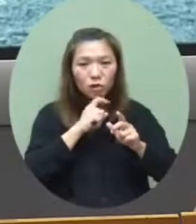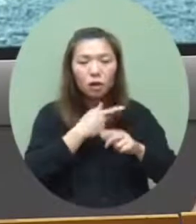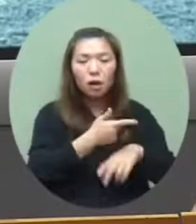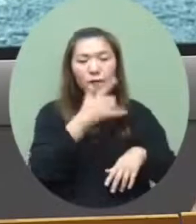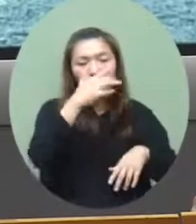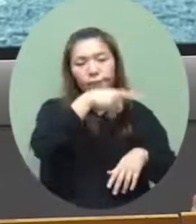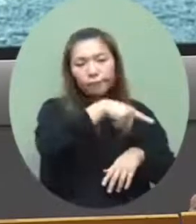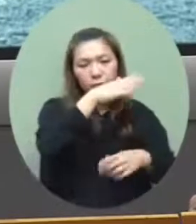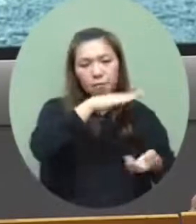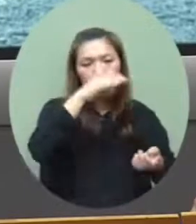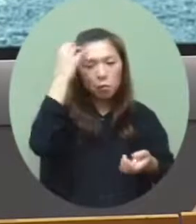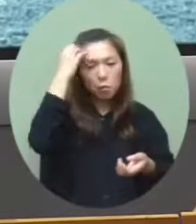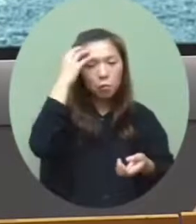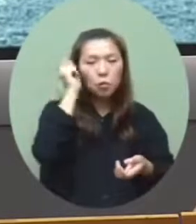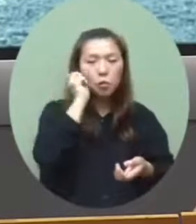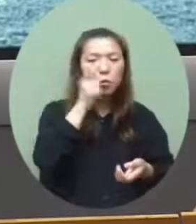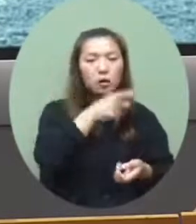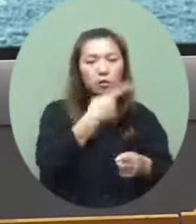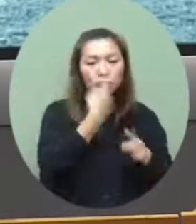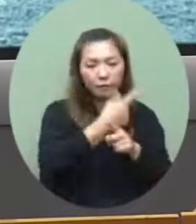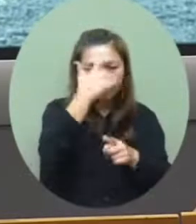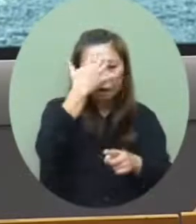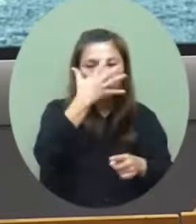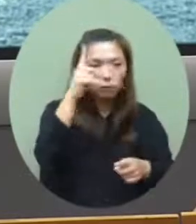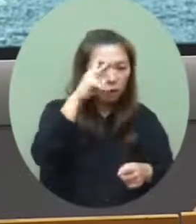reiterate, because this